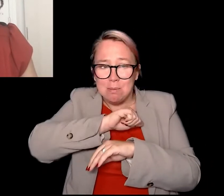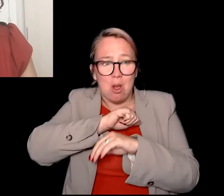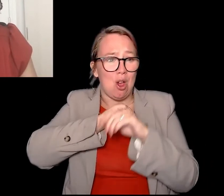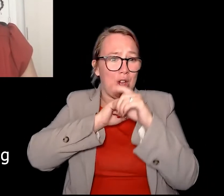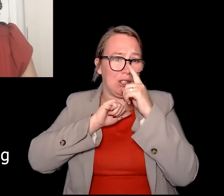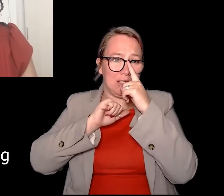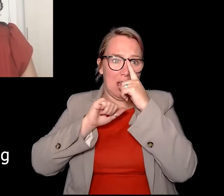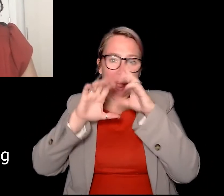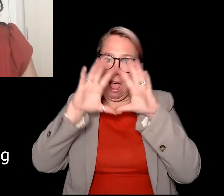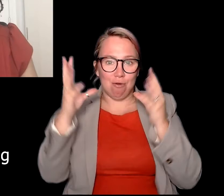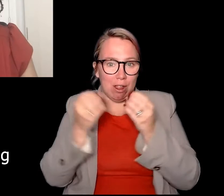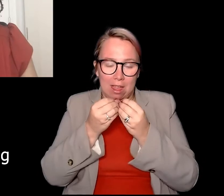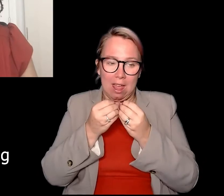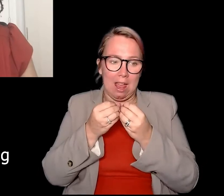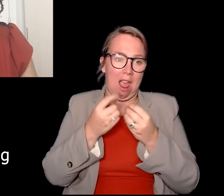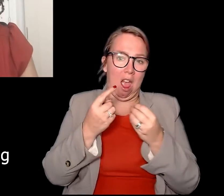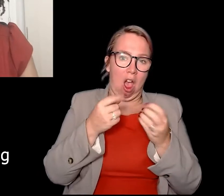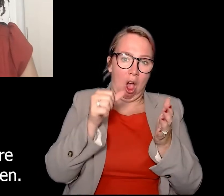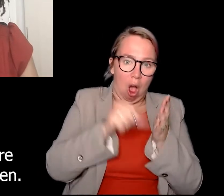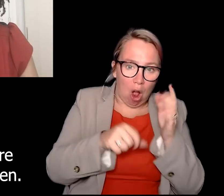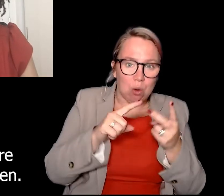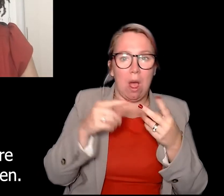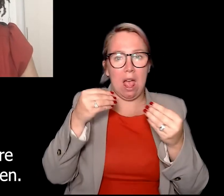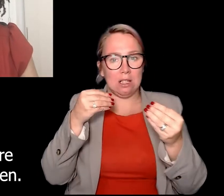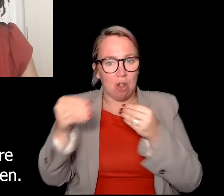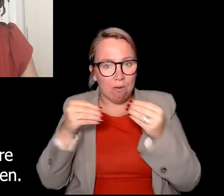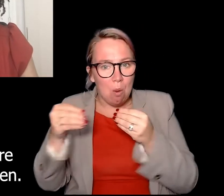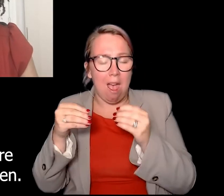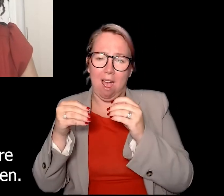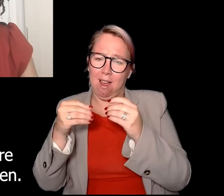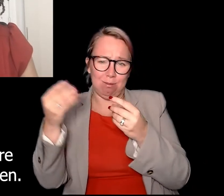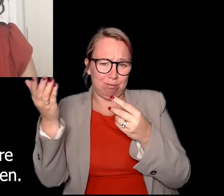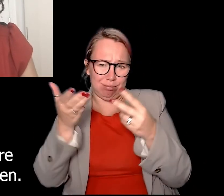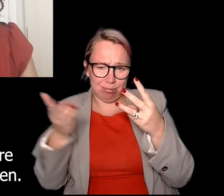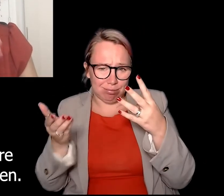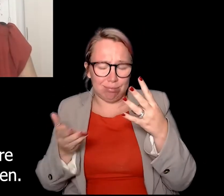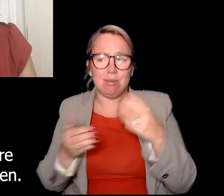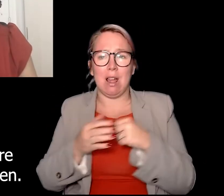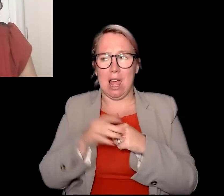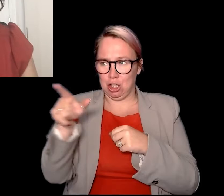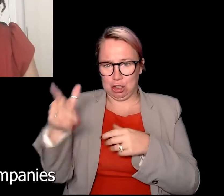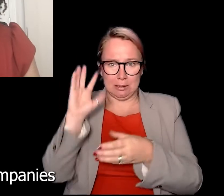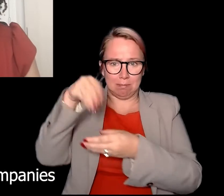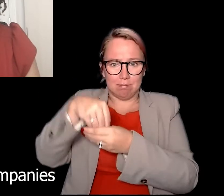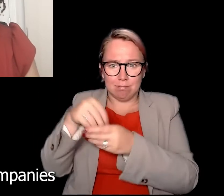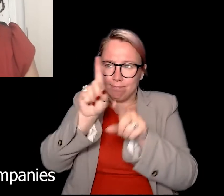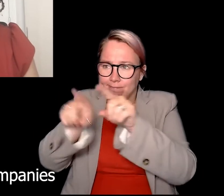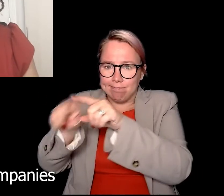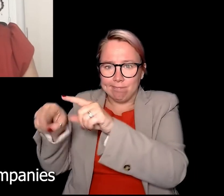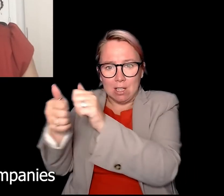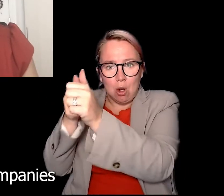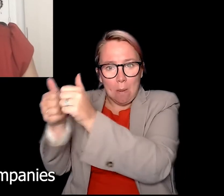entrepreneur, an expert in everything to do with hardware, software, and the things in between. She